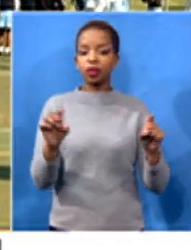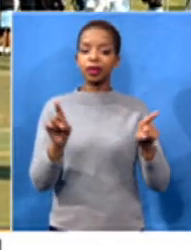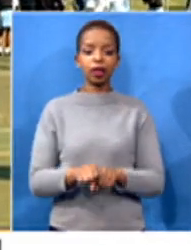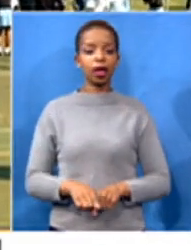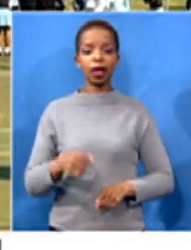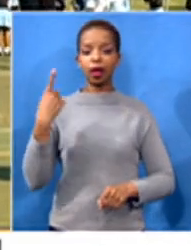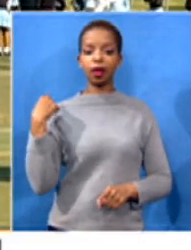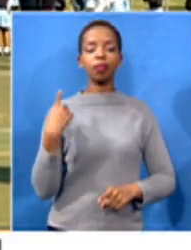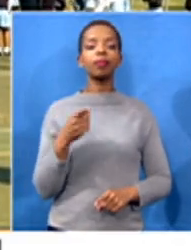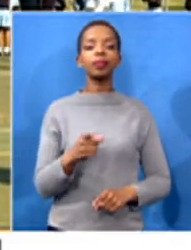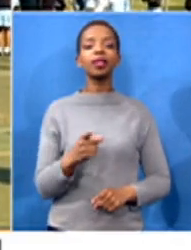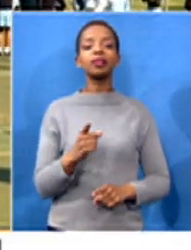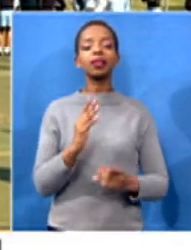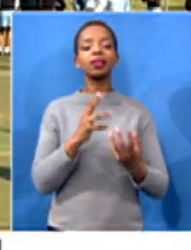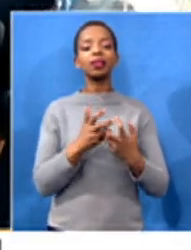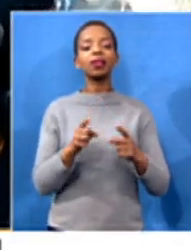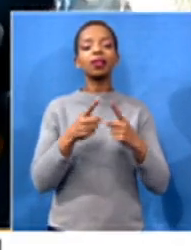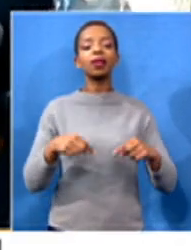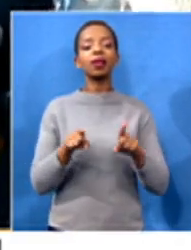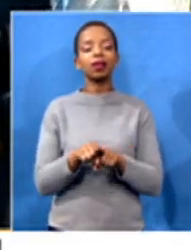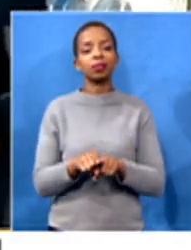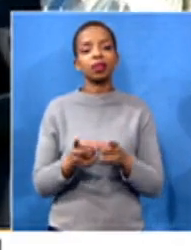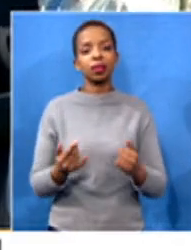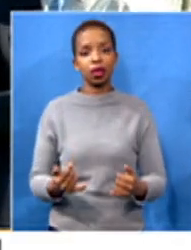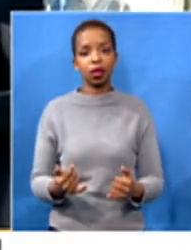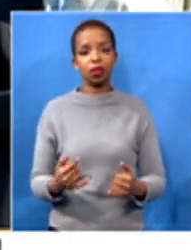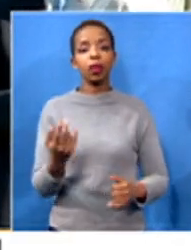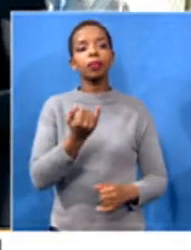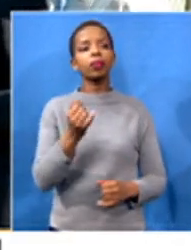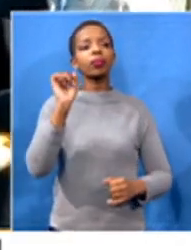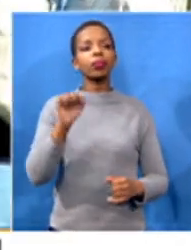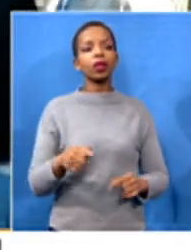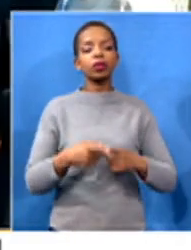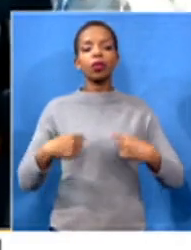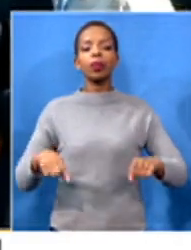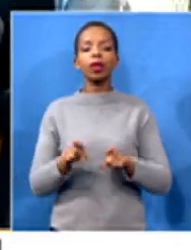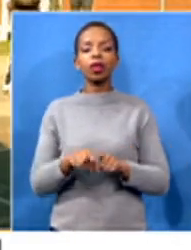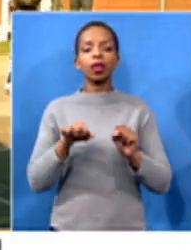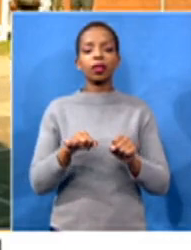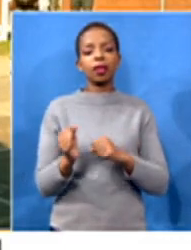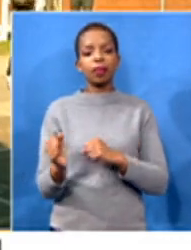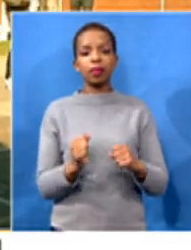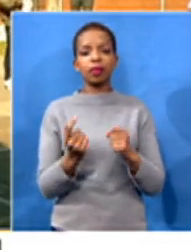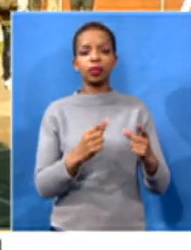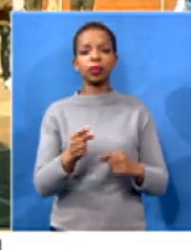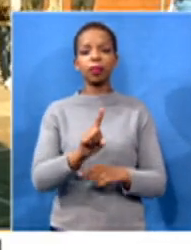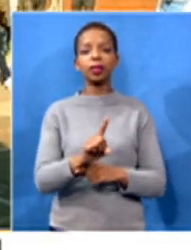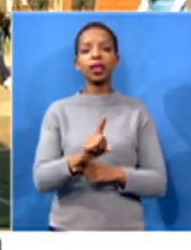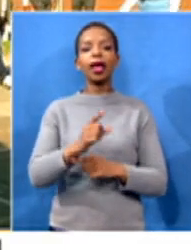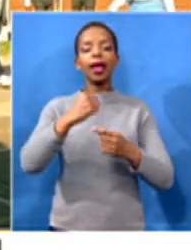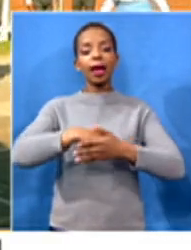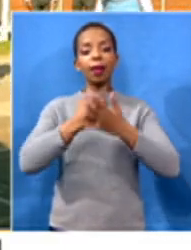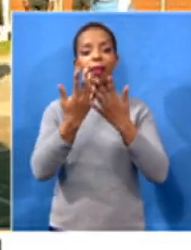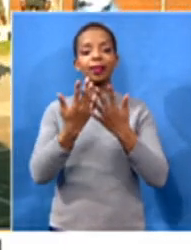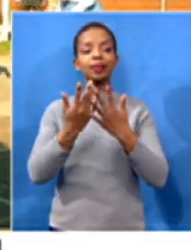that we teach in schools. Yet the entire world has shifted. We are into a multidisciplinary living environment, yet we still